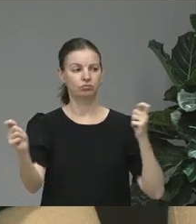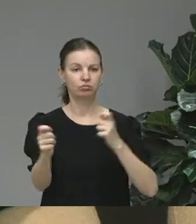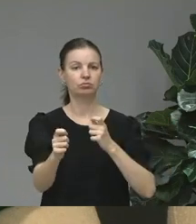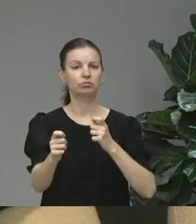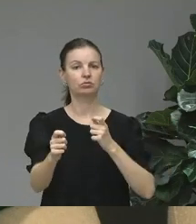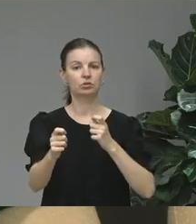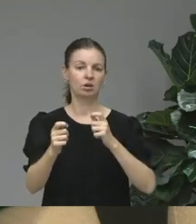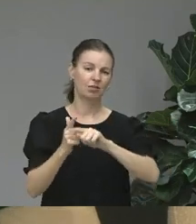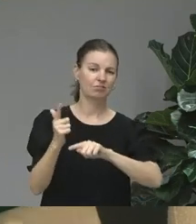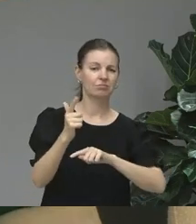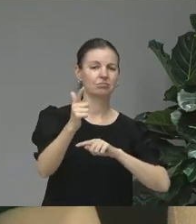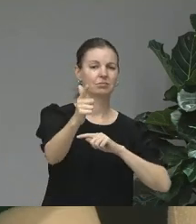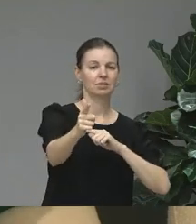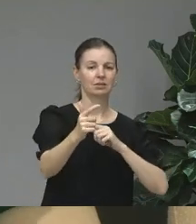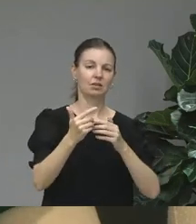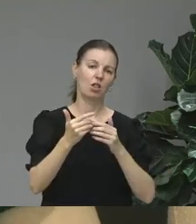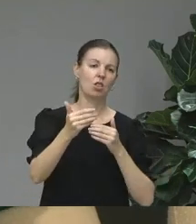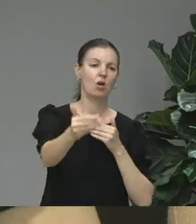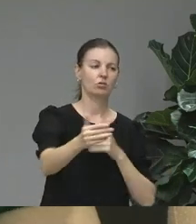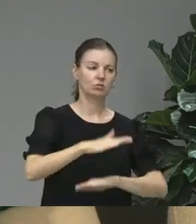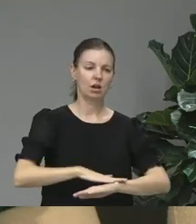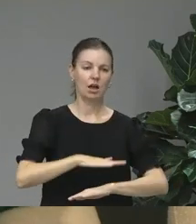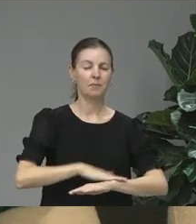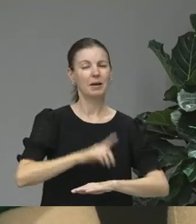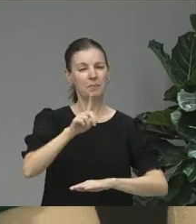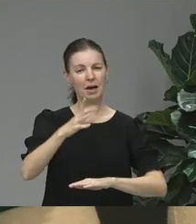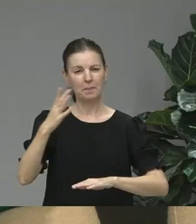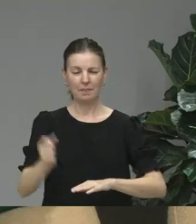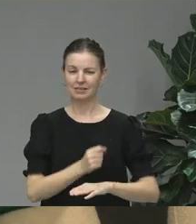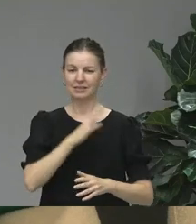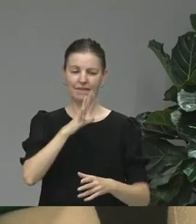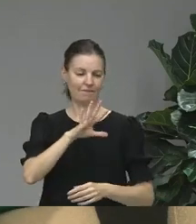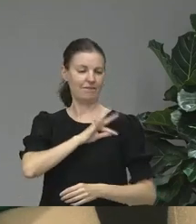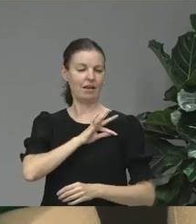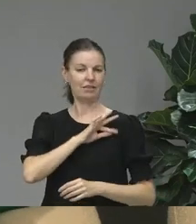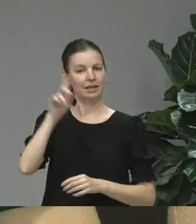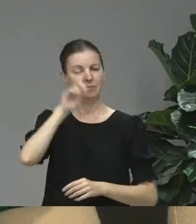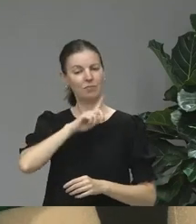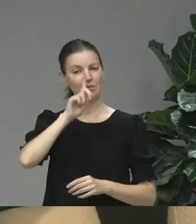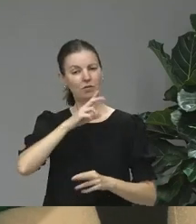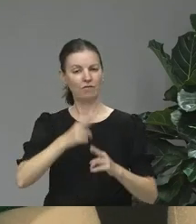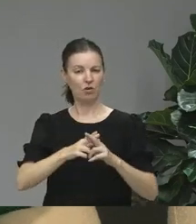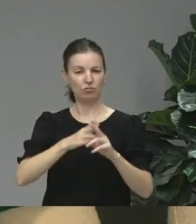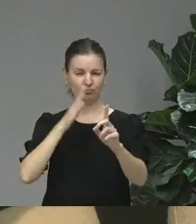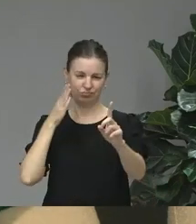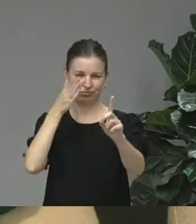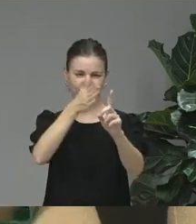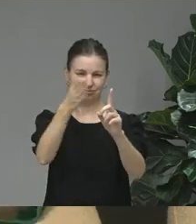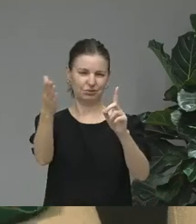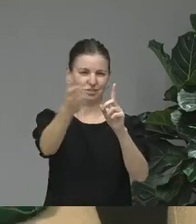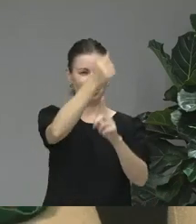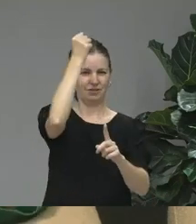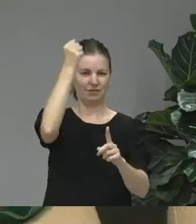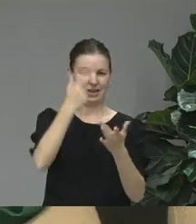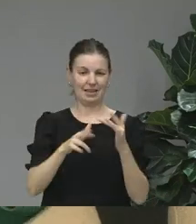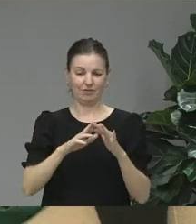long horizon, but unless you have that horizon and the faith in the people that can get there, you know, you're